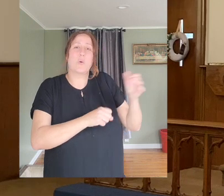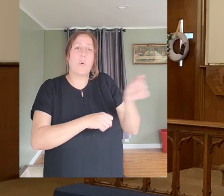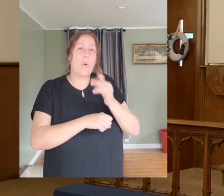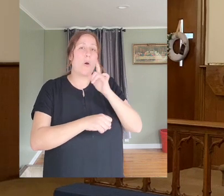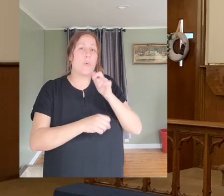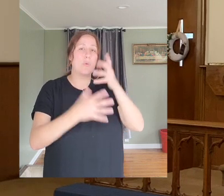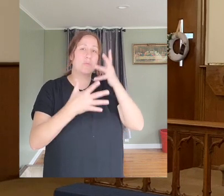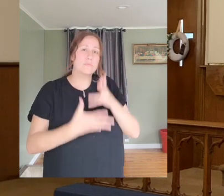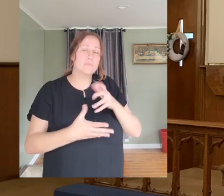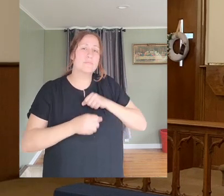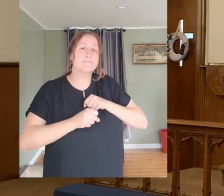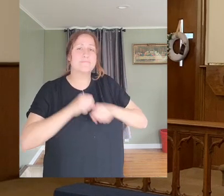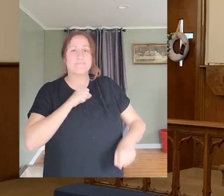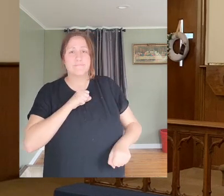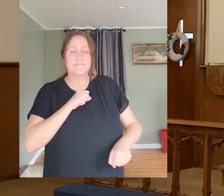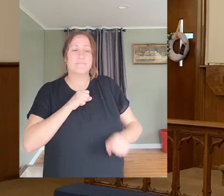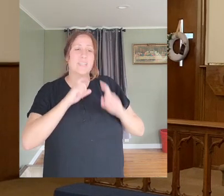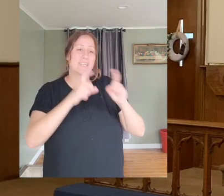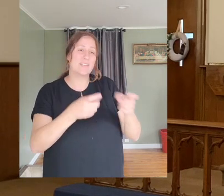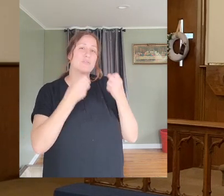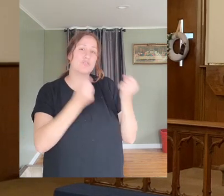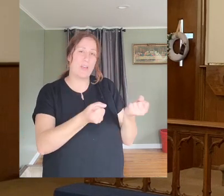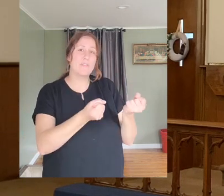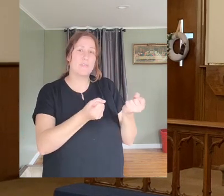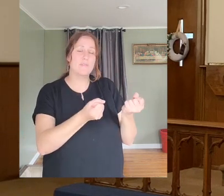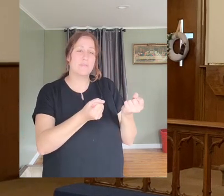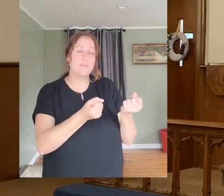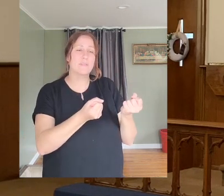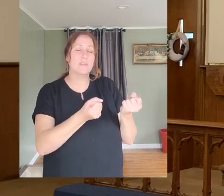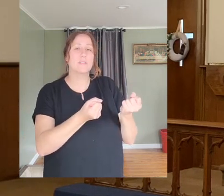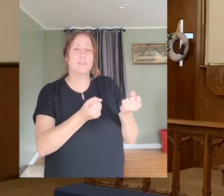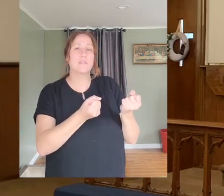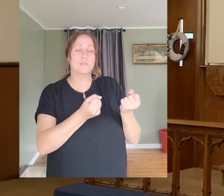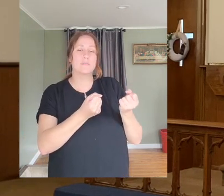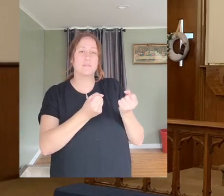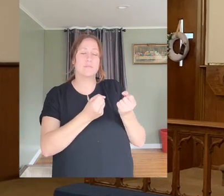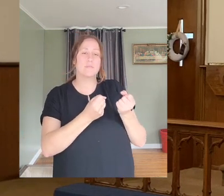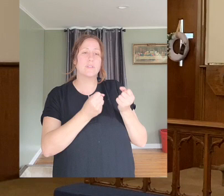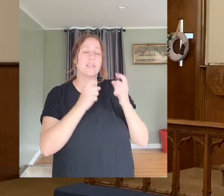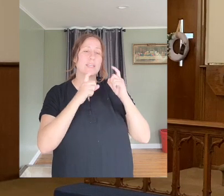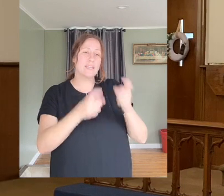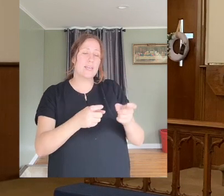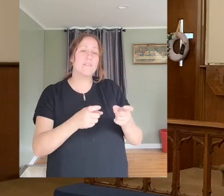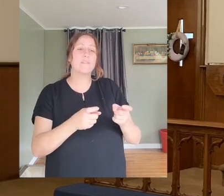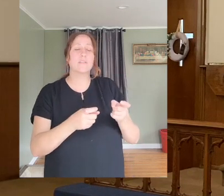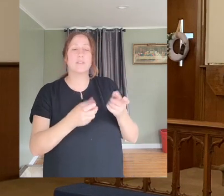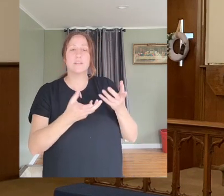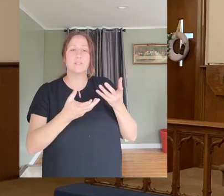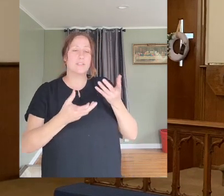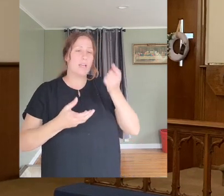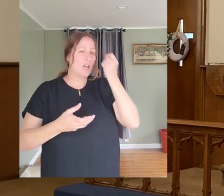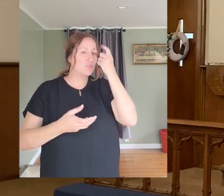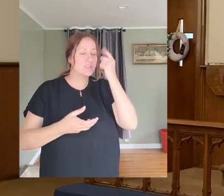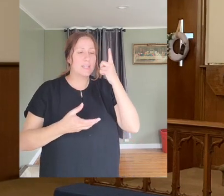who mourn and grieve. Reassure them all with your saving presence.